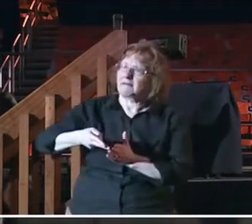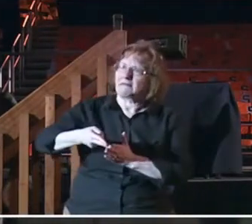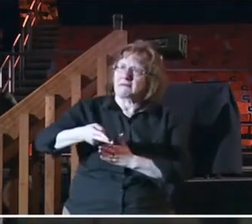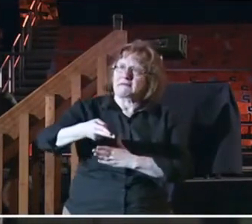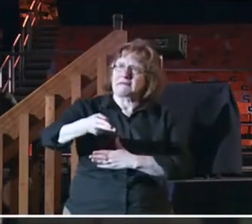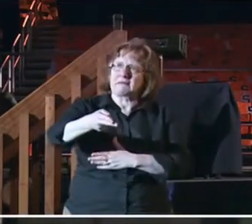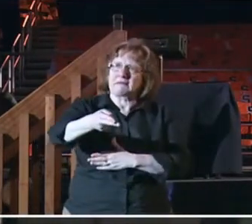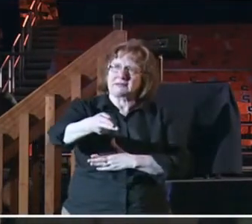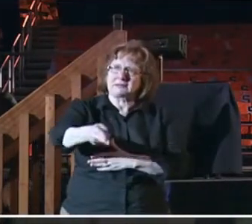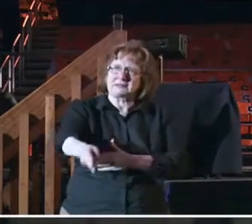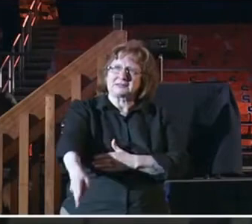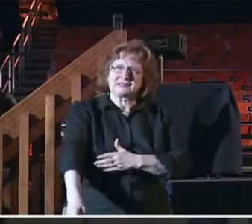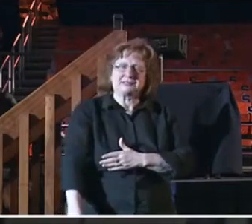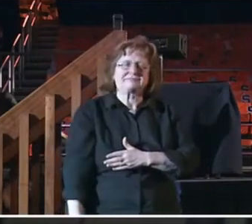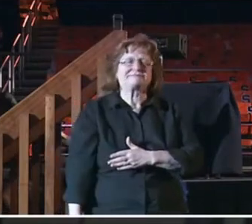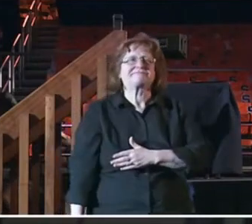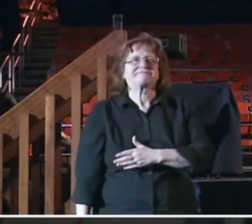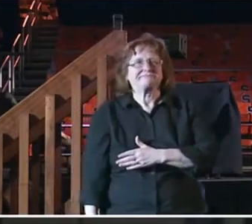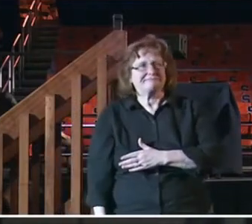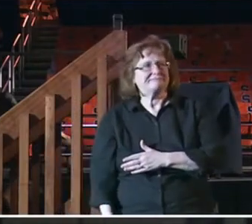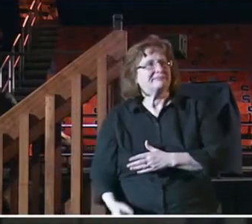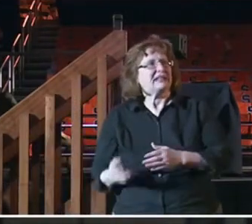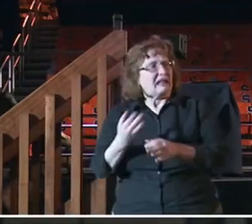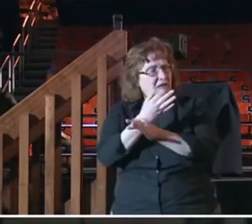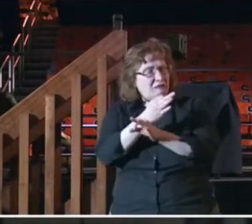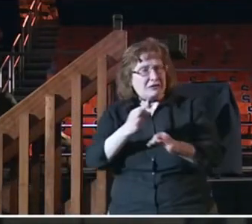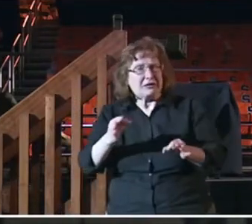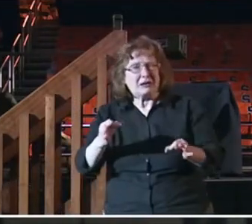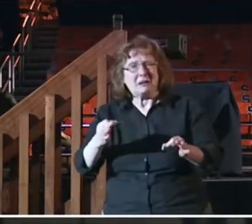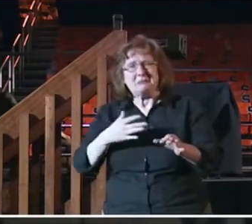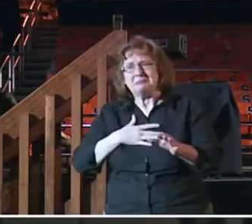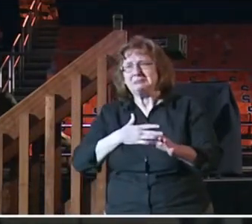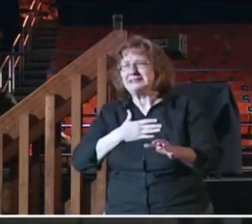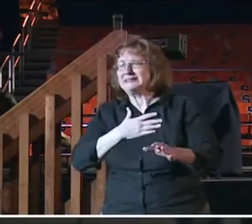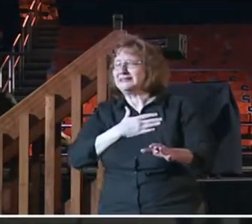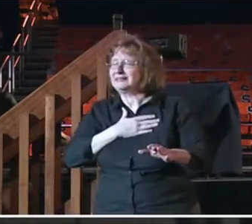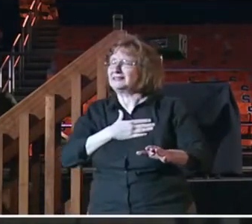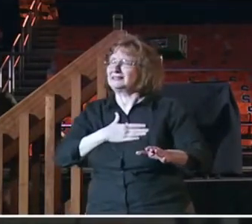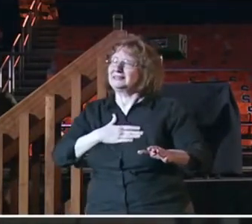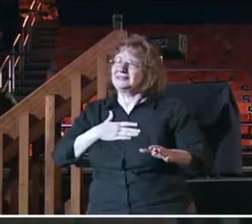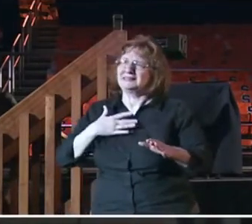If only freedom could love me.